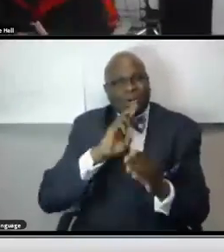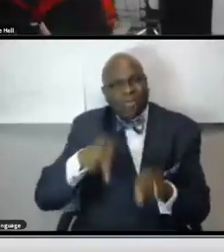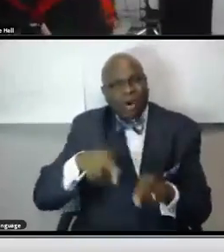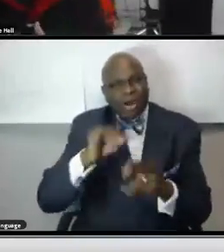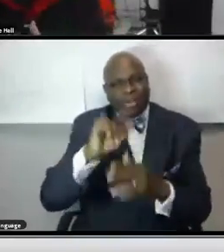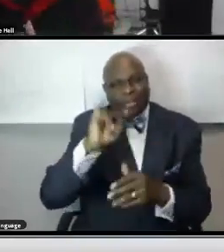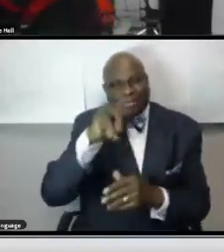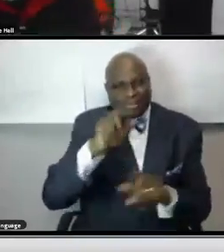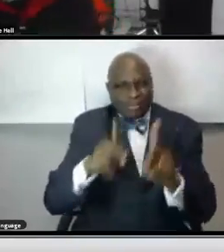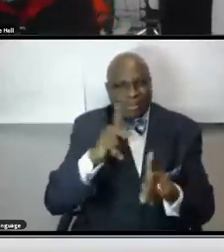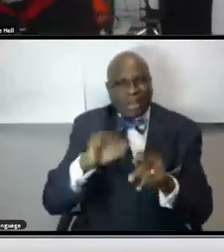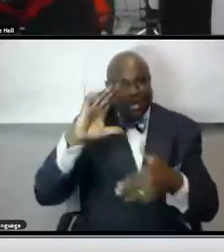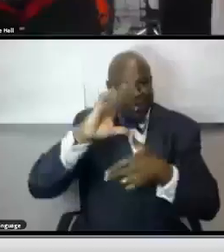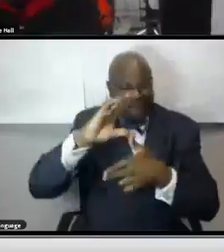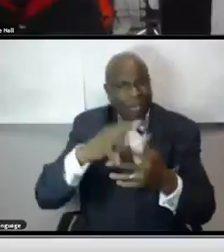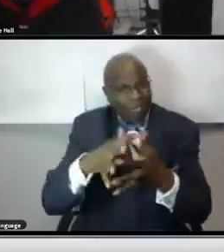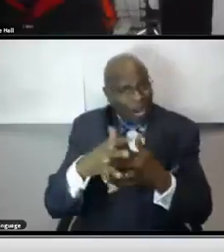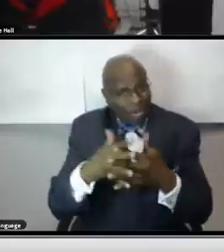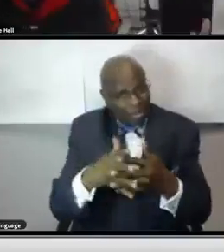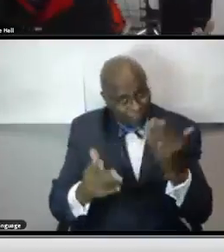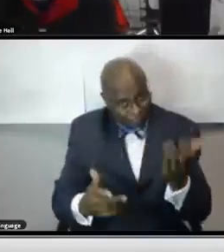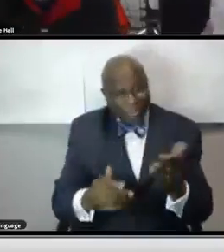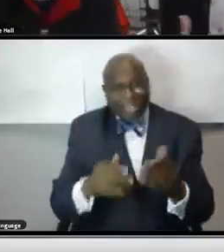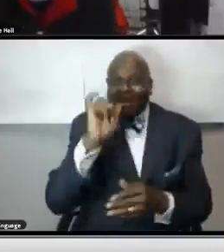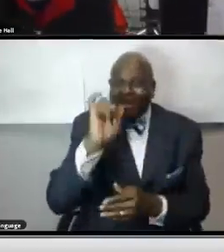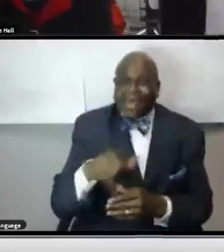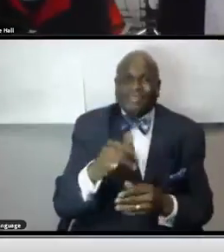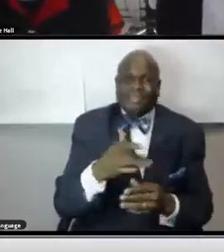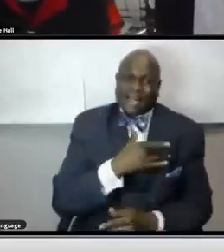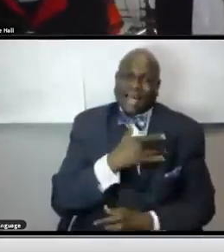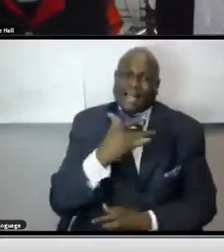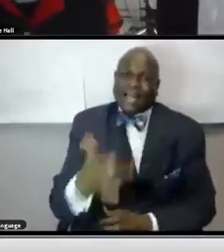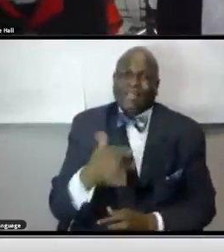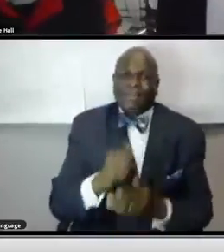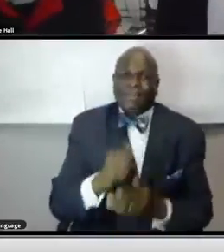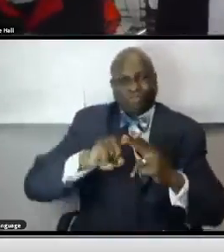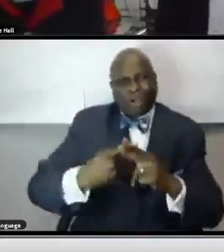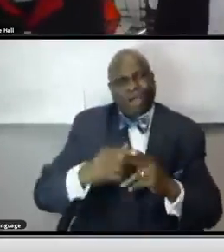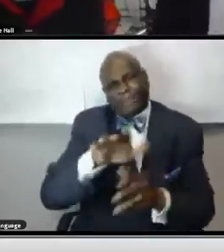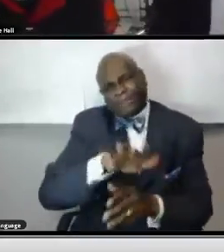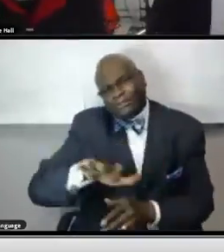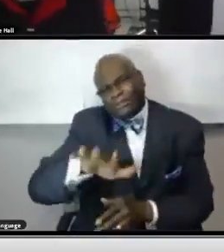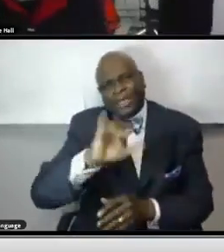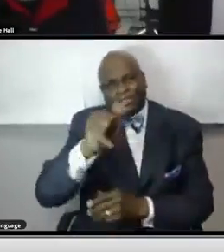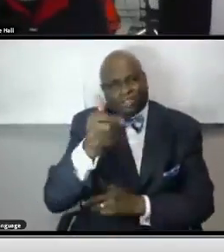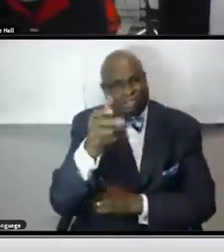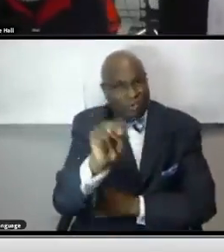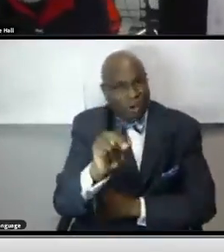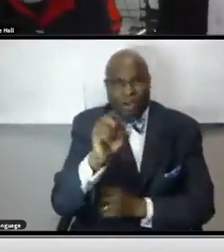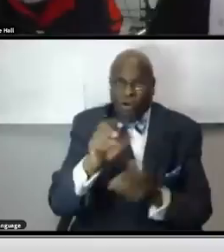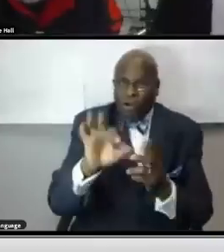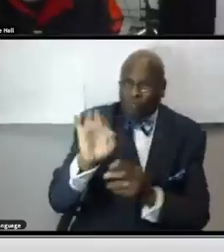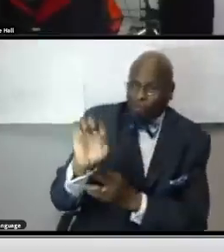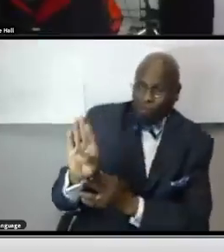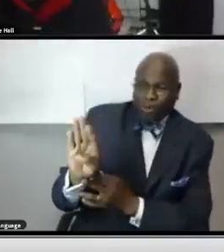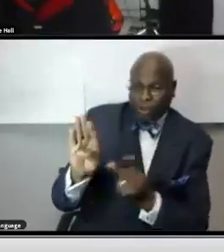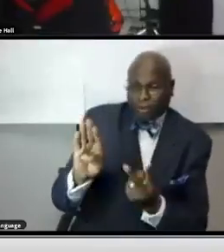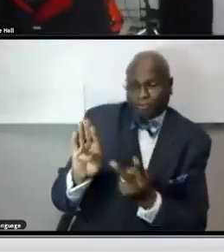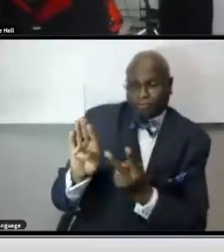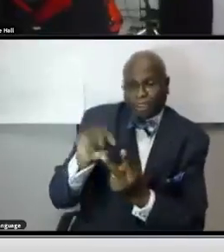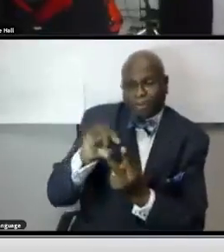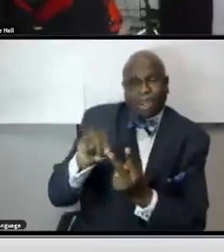Indigenous peoples in Latin America. And that is likely to be launched sometime in January or February, and we